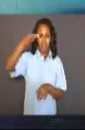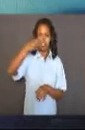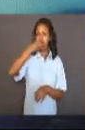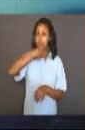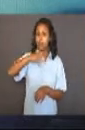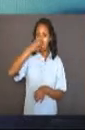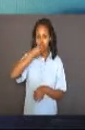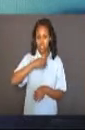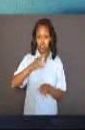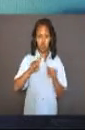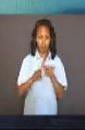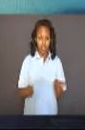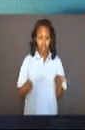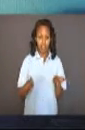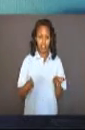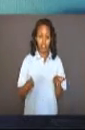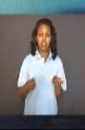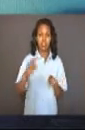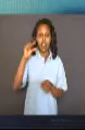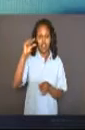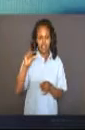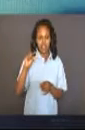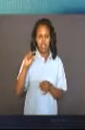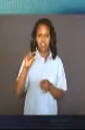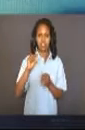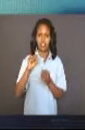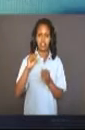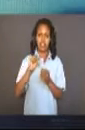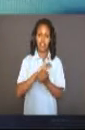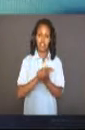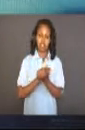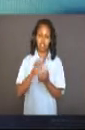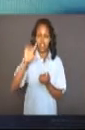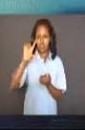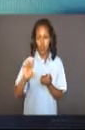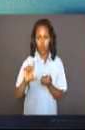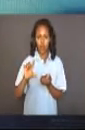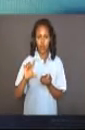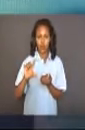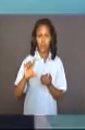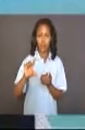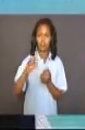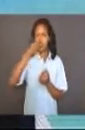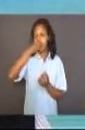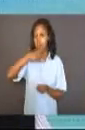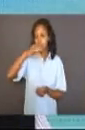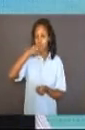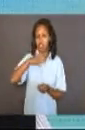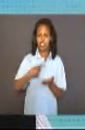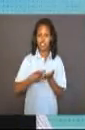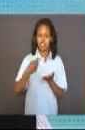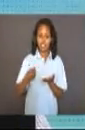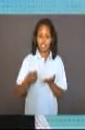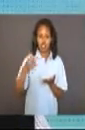temperatures, but they are less efficient at low temperatures.